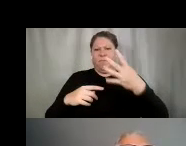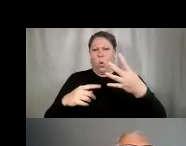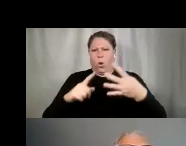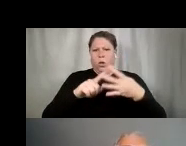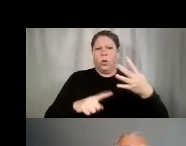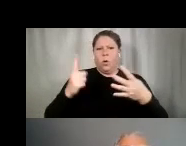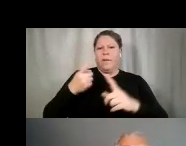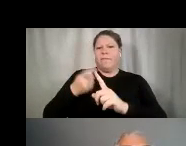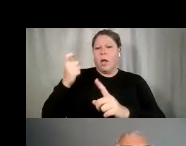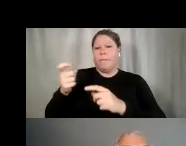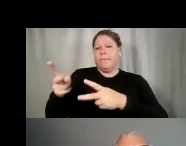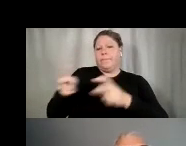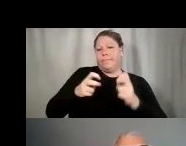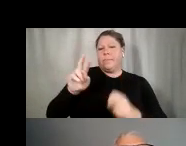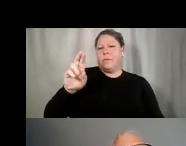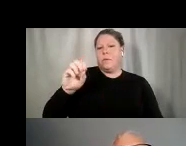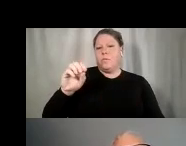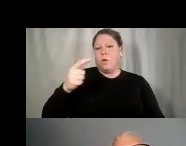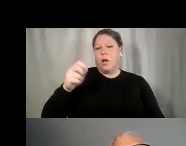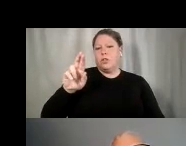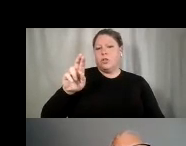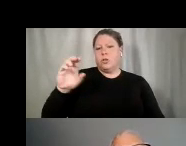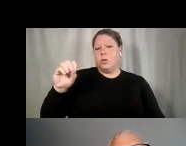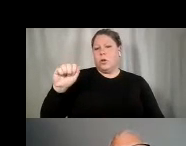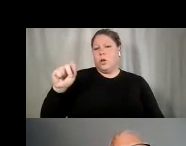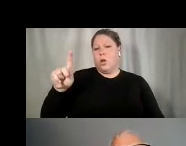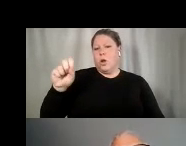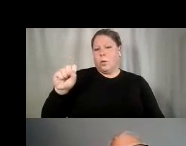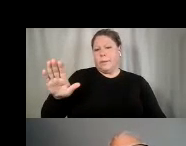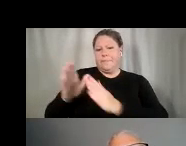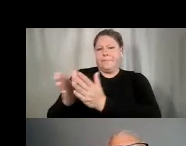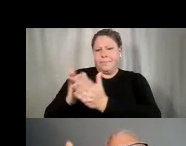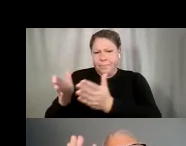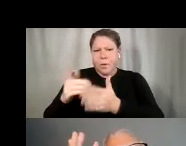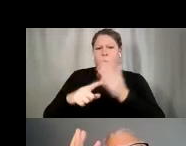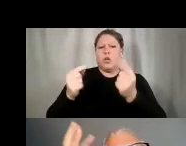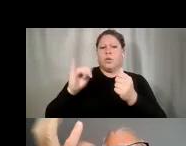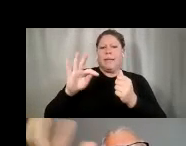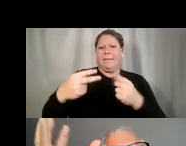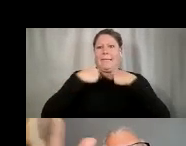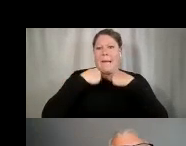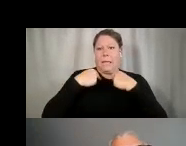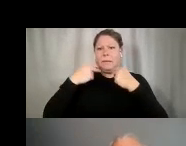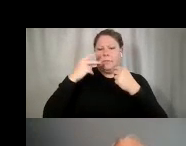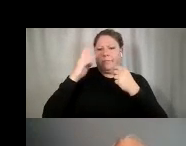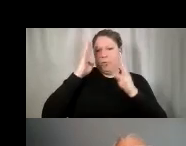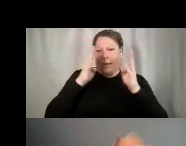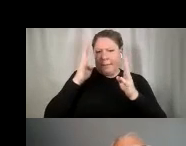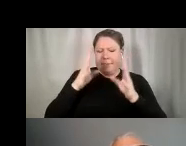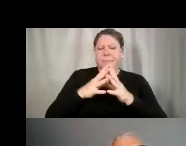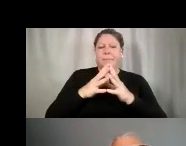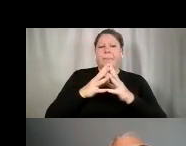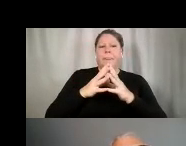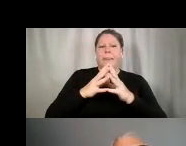Roger Oakes, as far as things to do if you get stuck in creativity. Number 1 is to kind of look at the